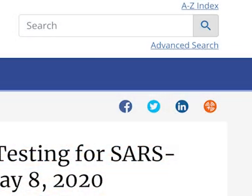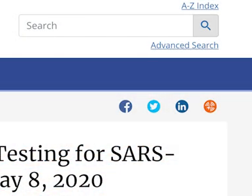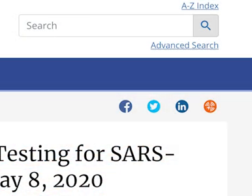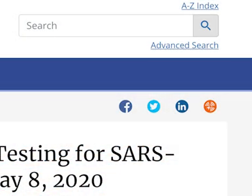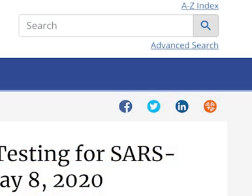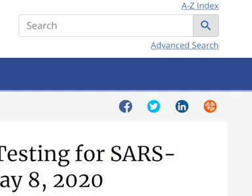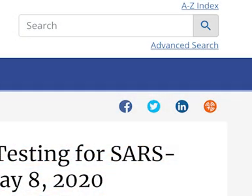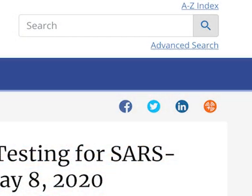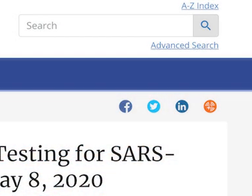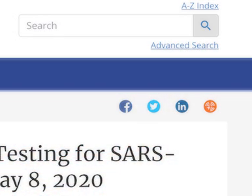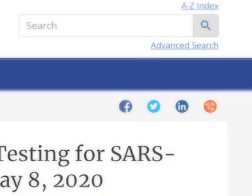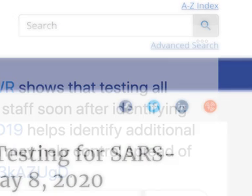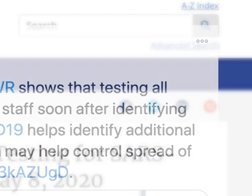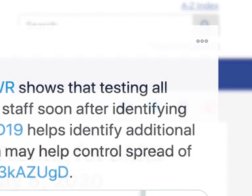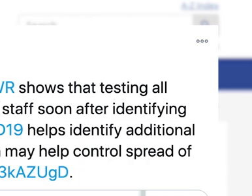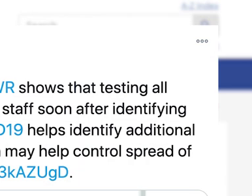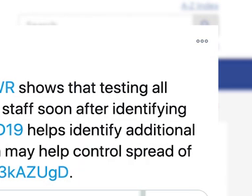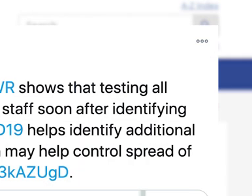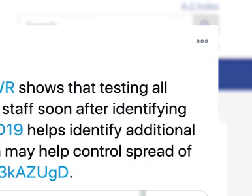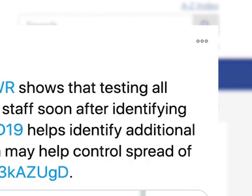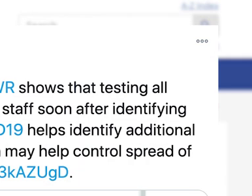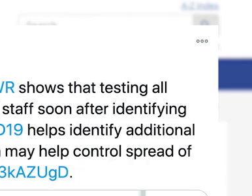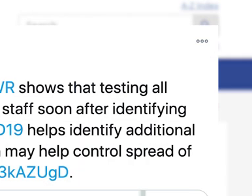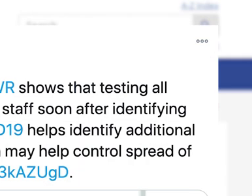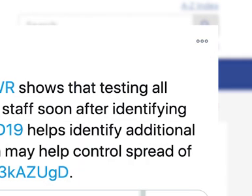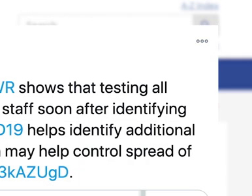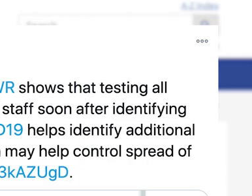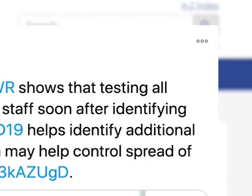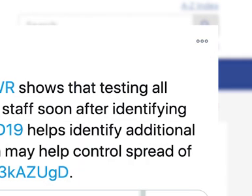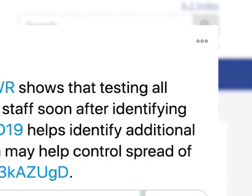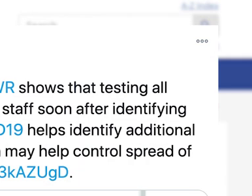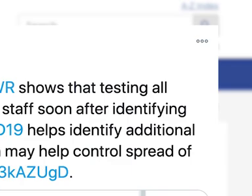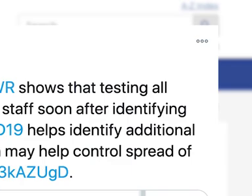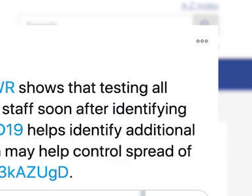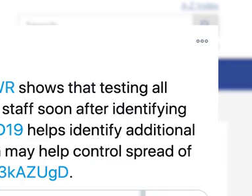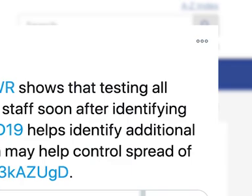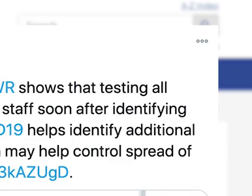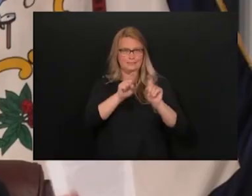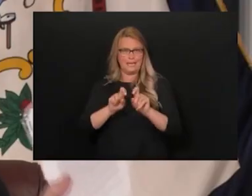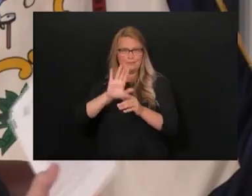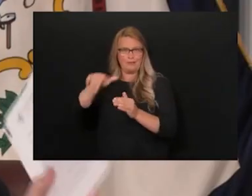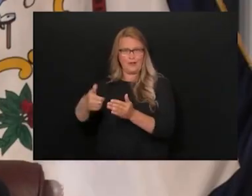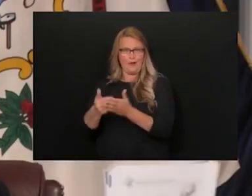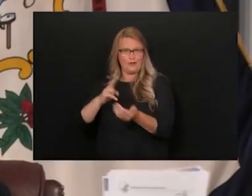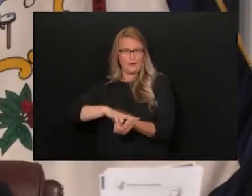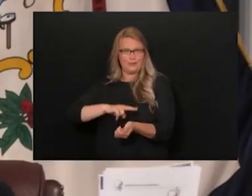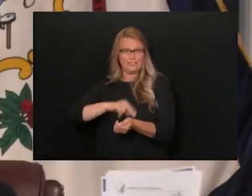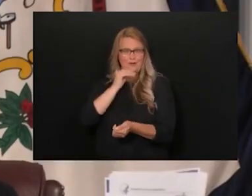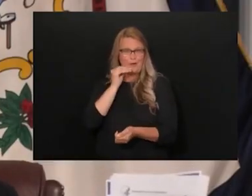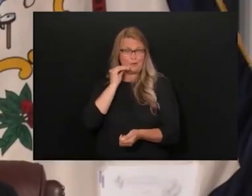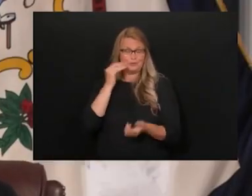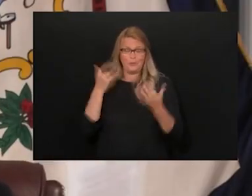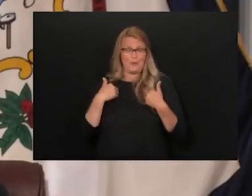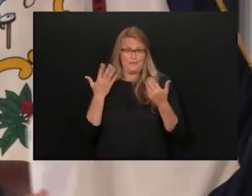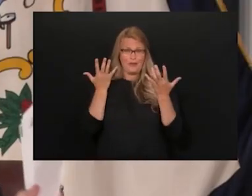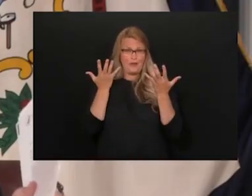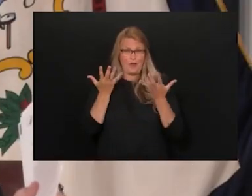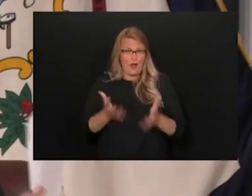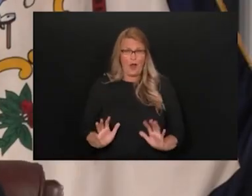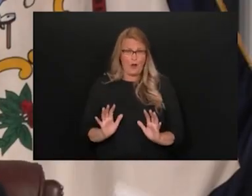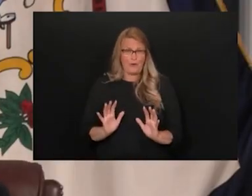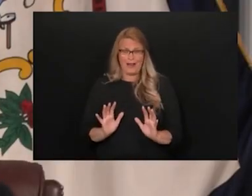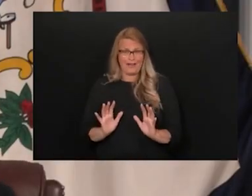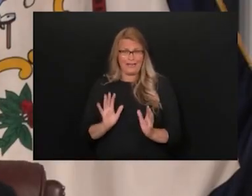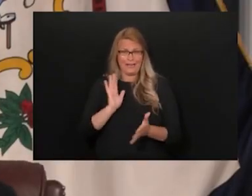The CDC later recommended that all states across the country should replicate this strategy. We ran to the fire. We